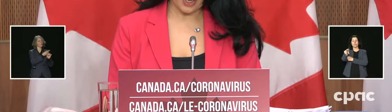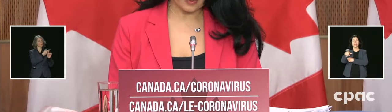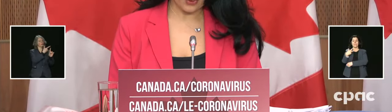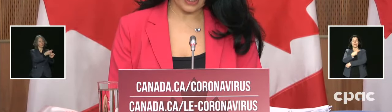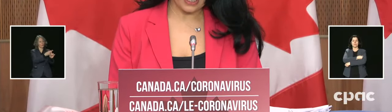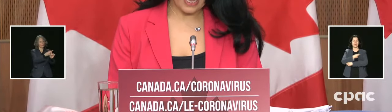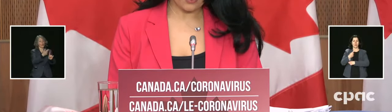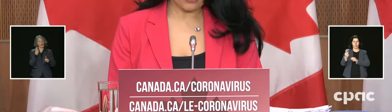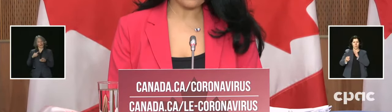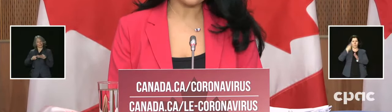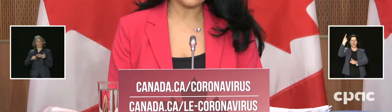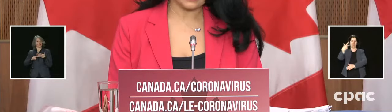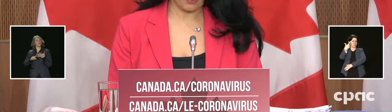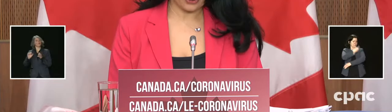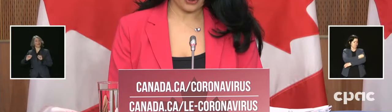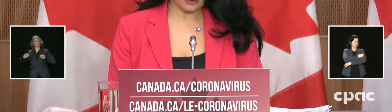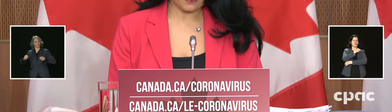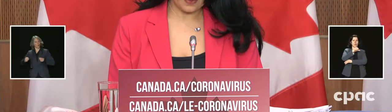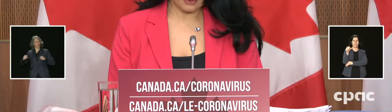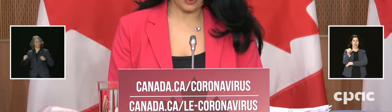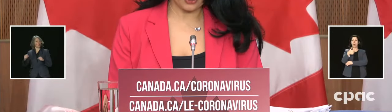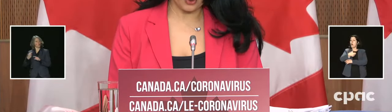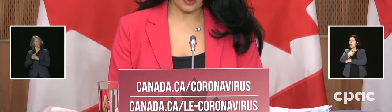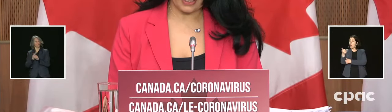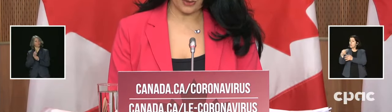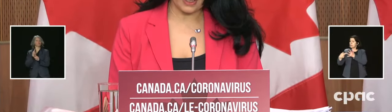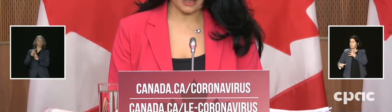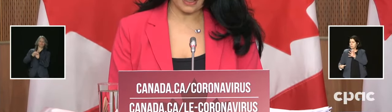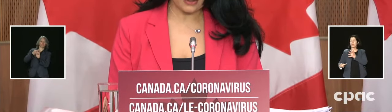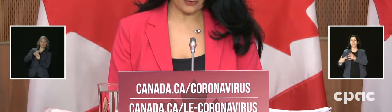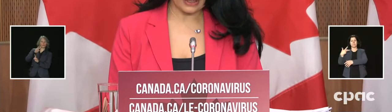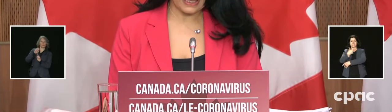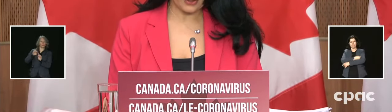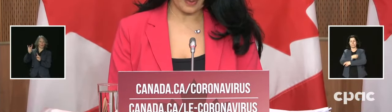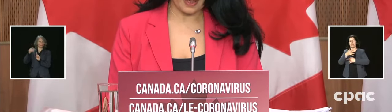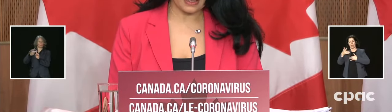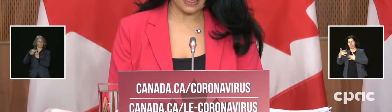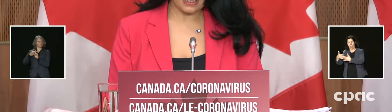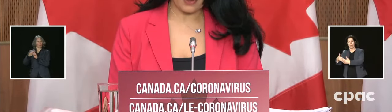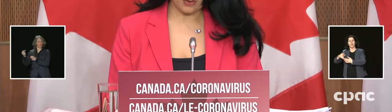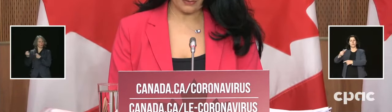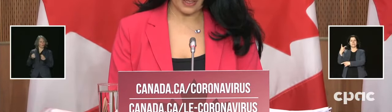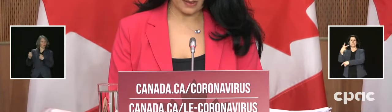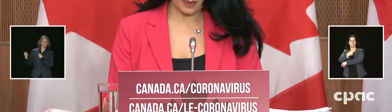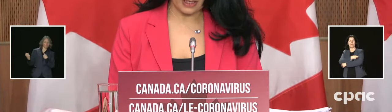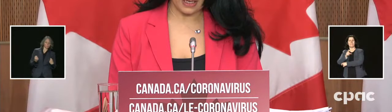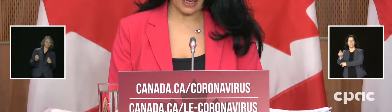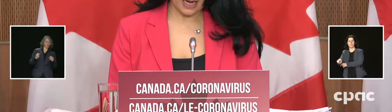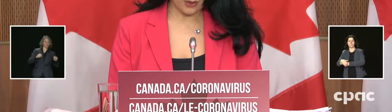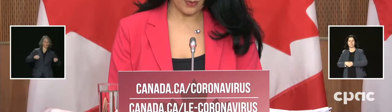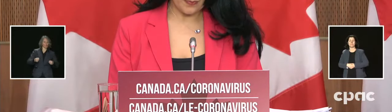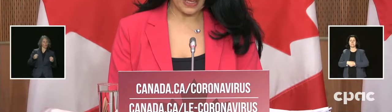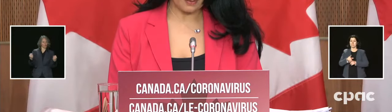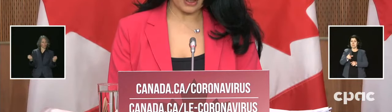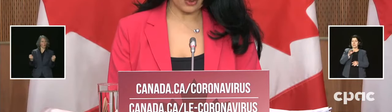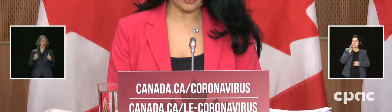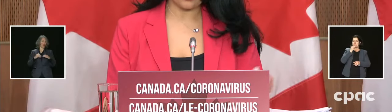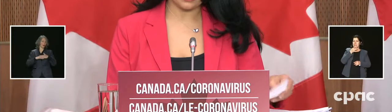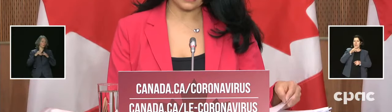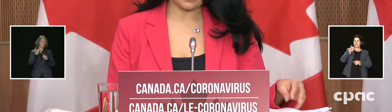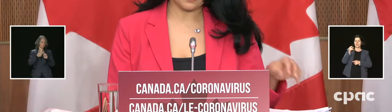stored and transported at refrigerated temperatures between 2 and 8 degrees Celsius for at least 3 months, giving greater flexibility in how they